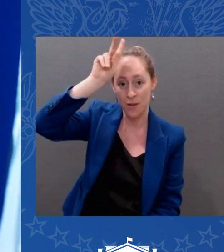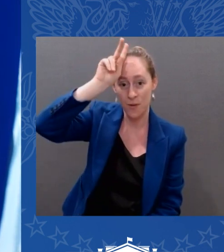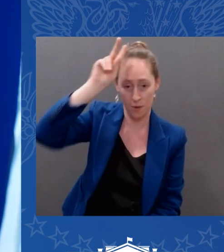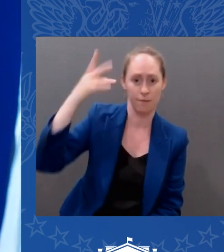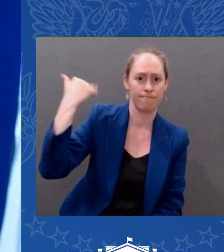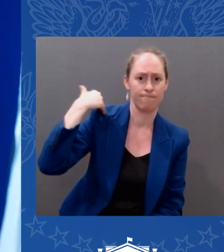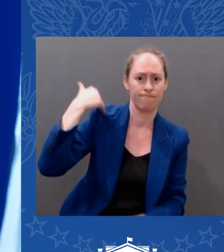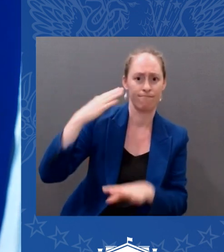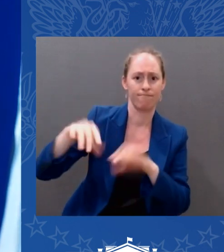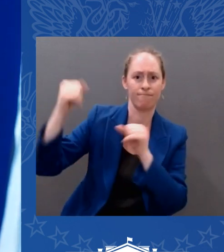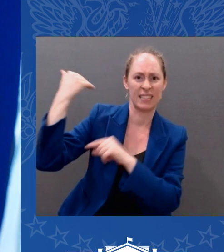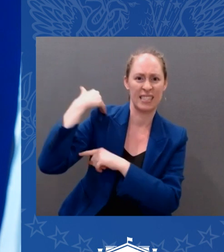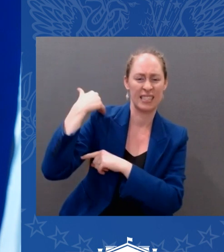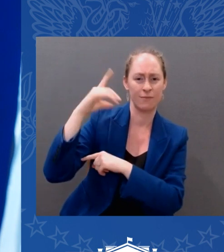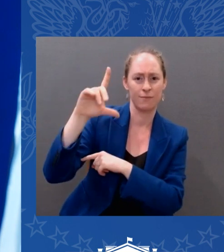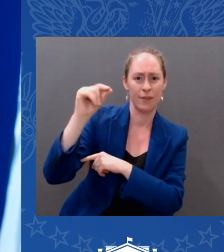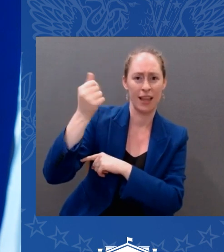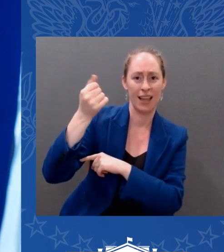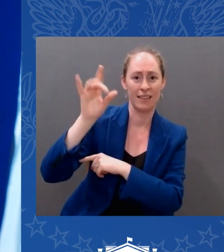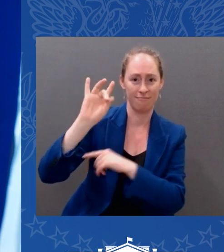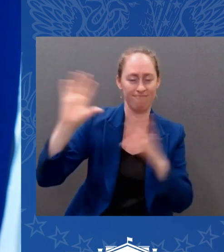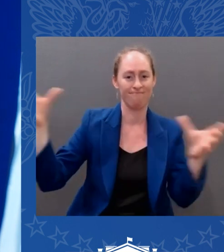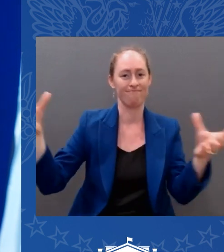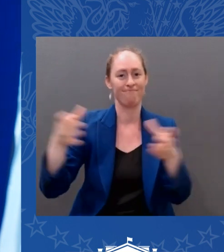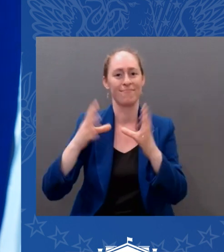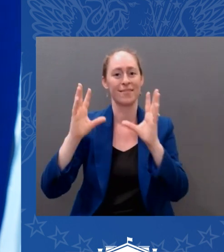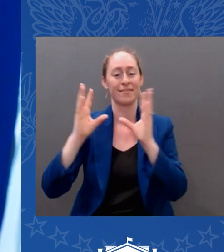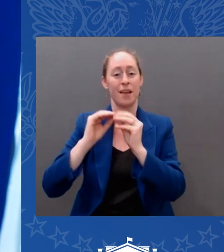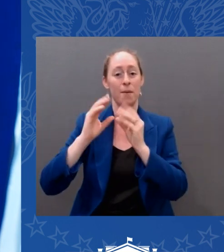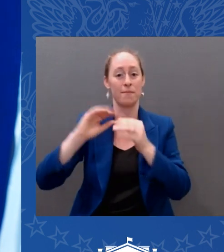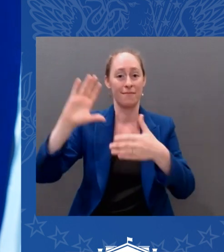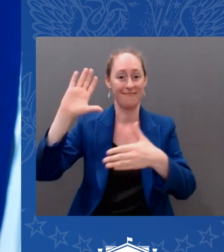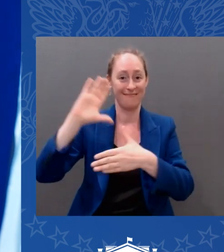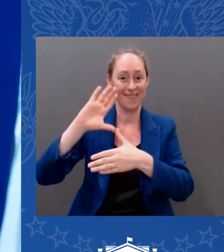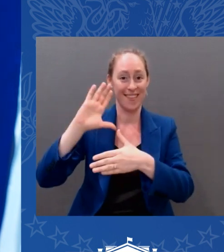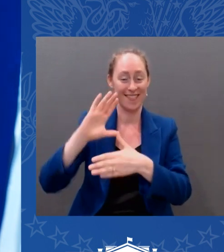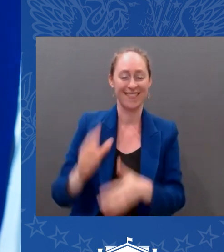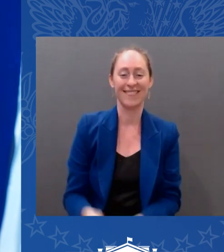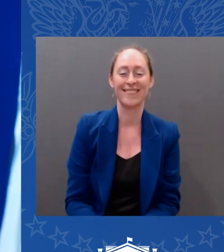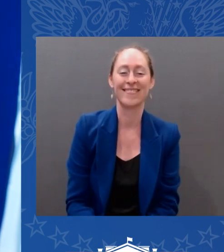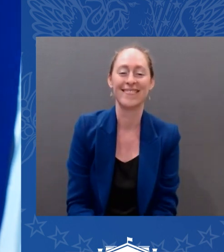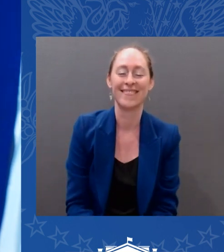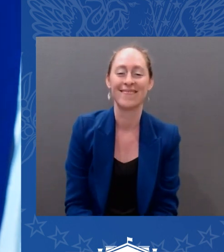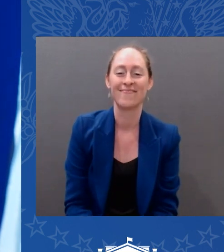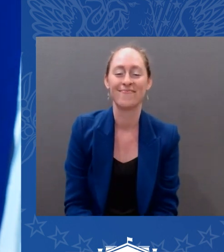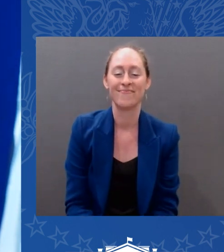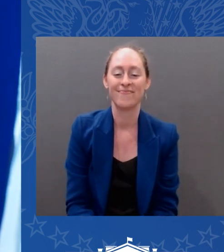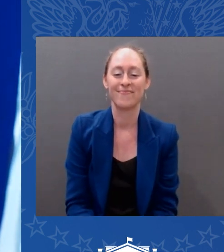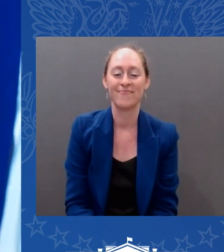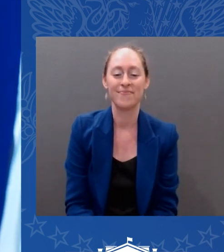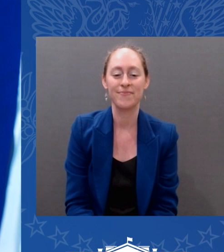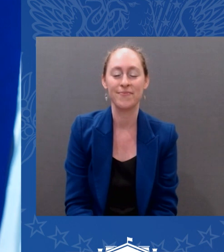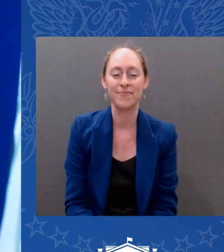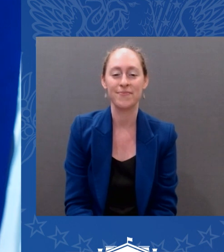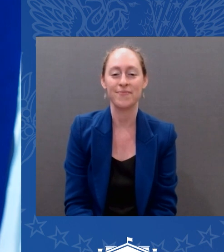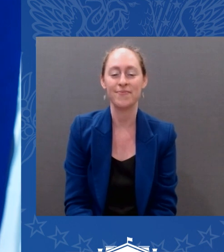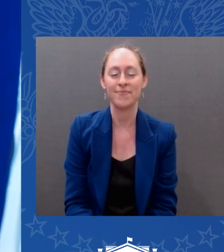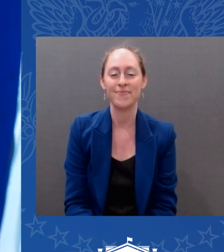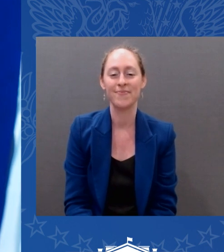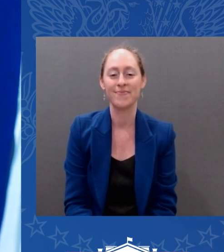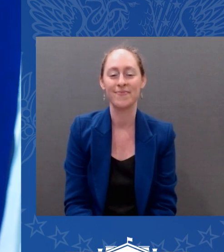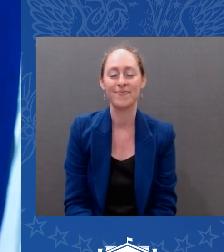We welcomed in Lima the heads of state and